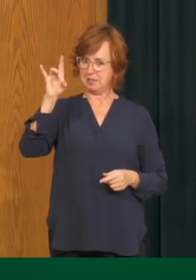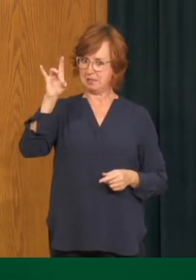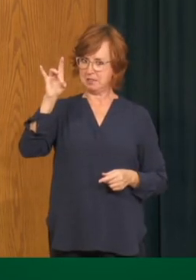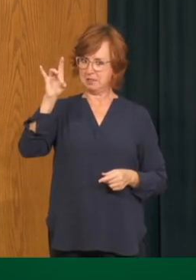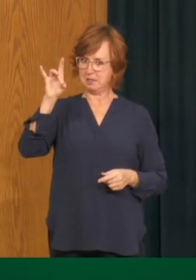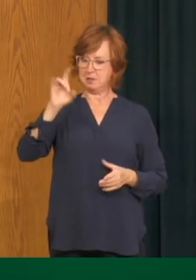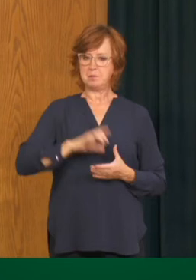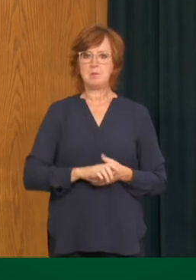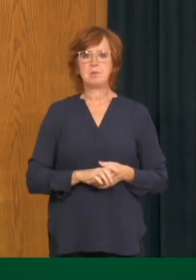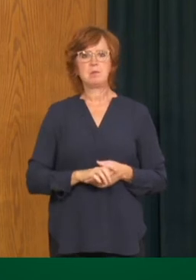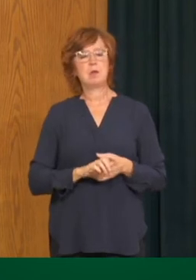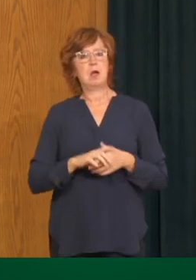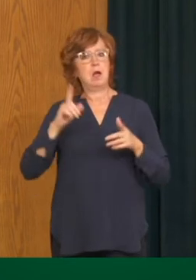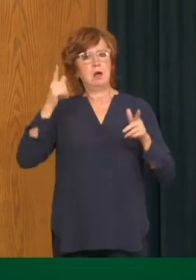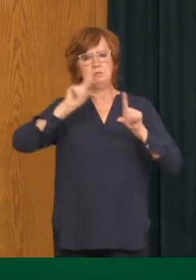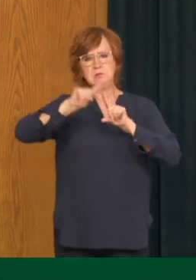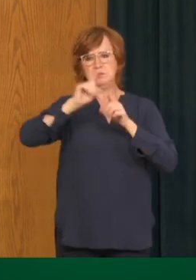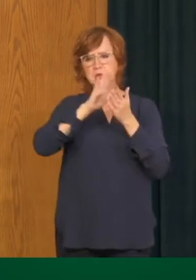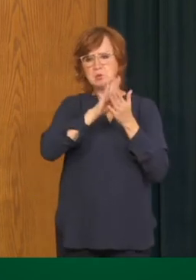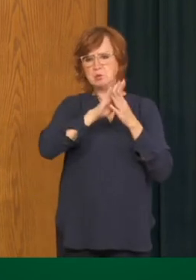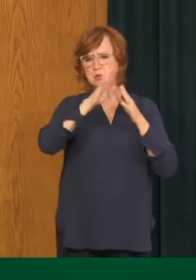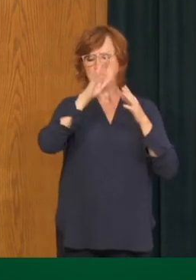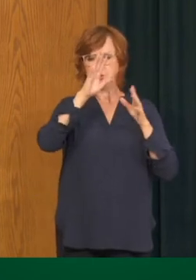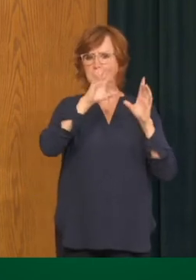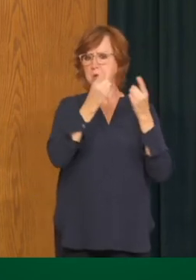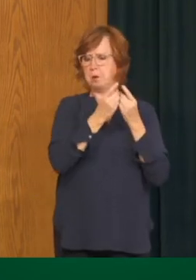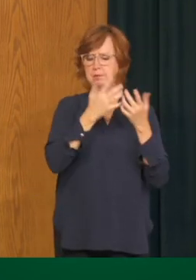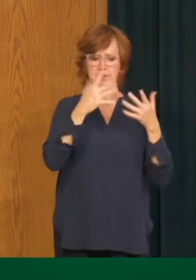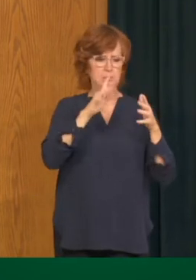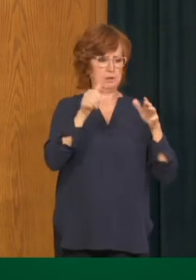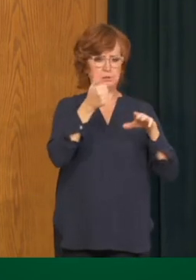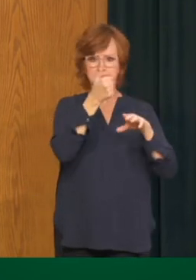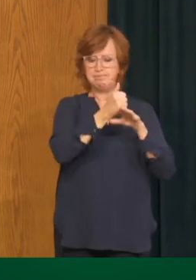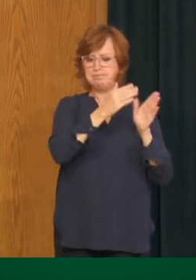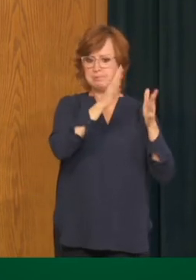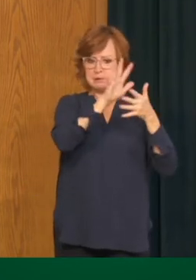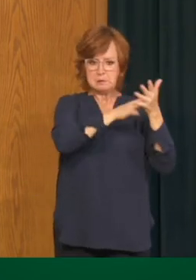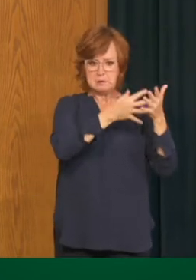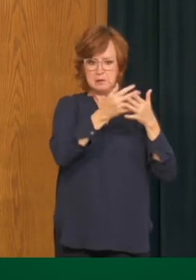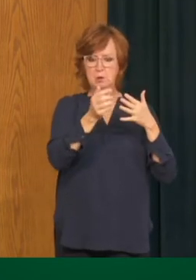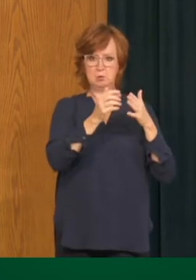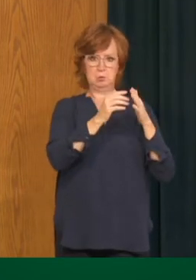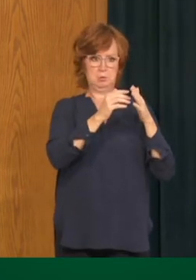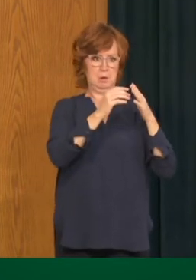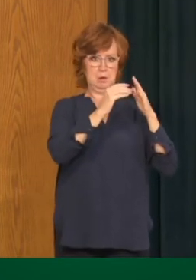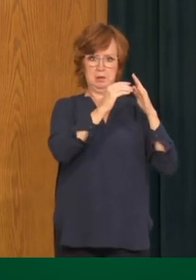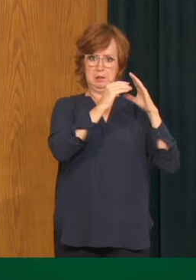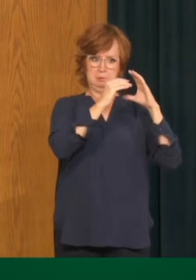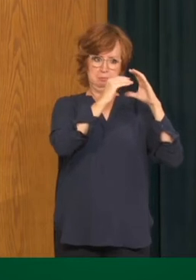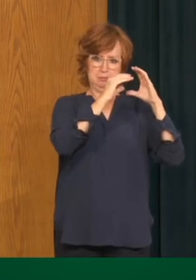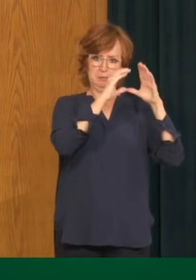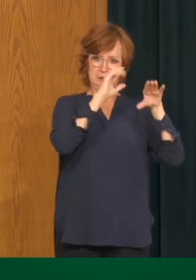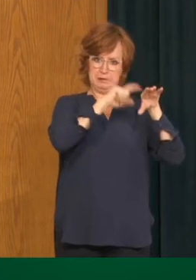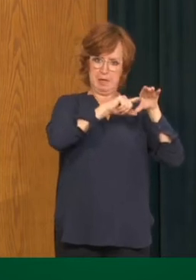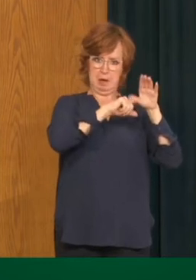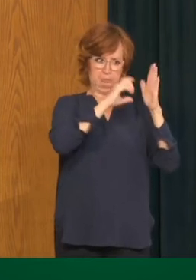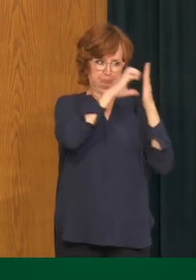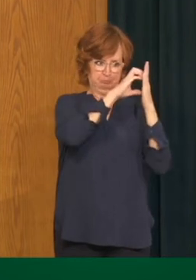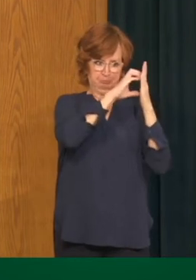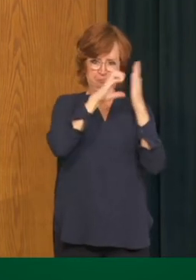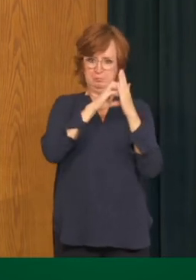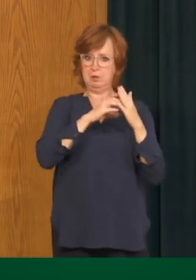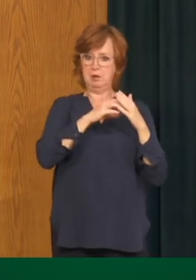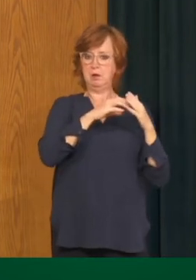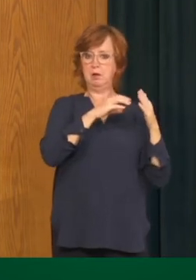divisions have been working to implement initiatives like block scheduling, cohorting, and considerations for alternating school days if that should